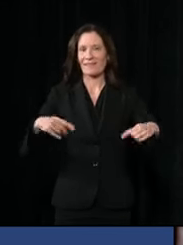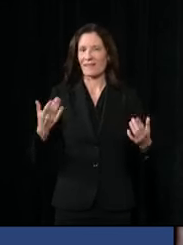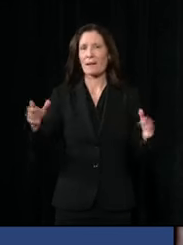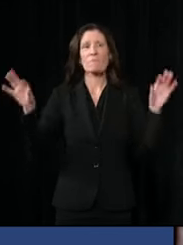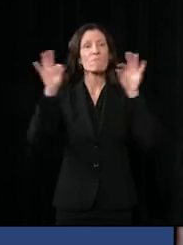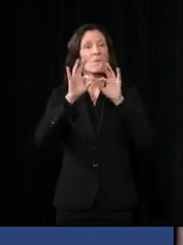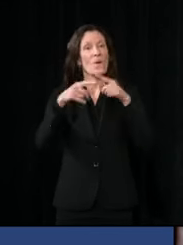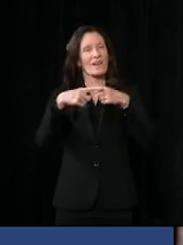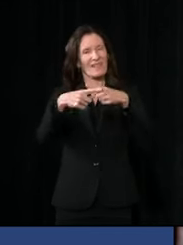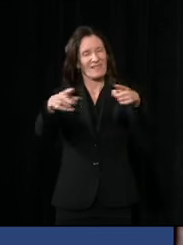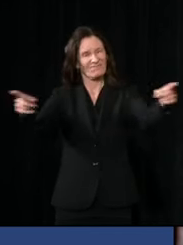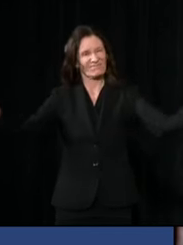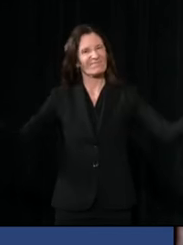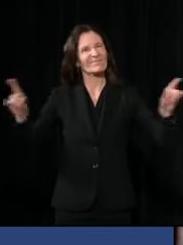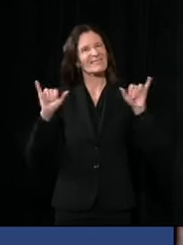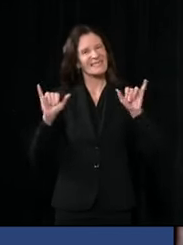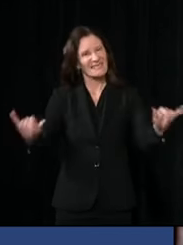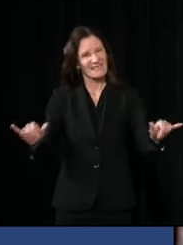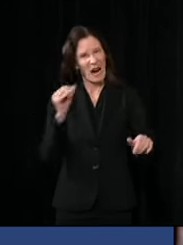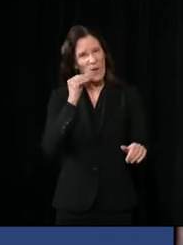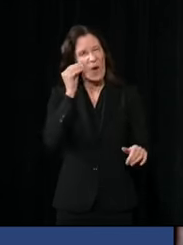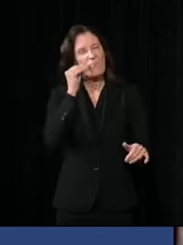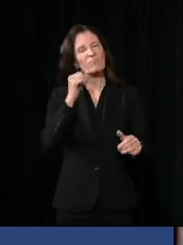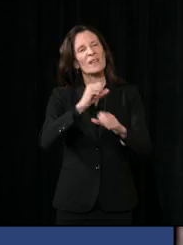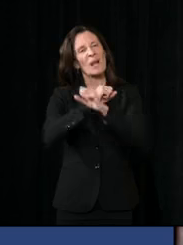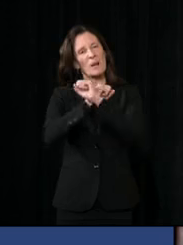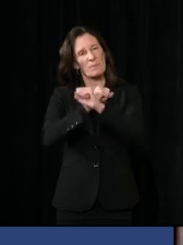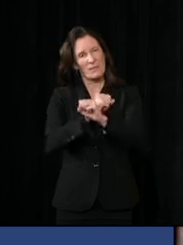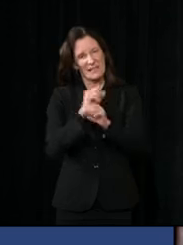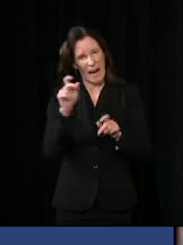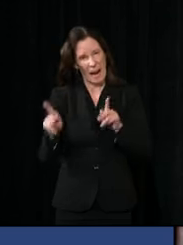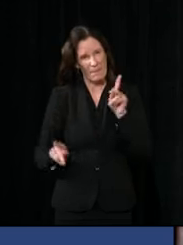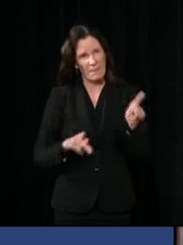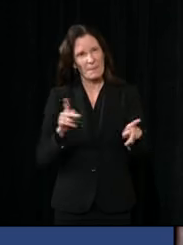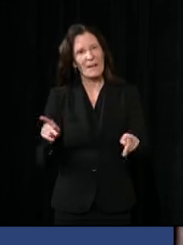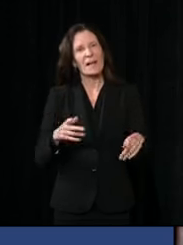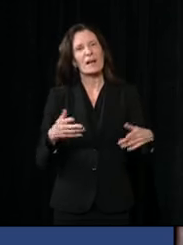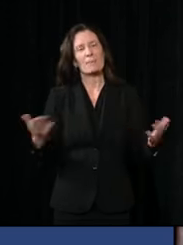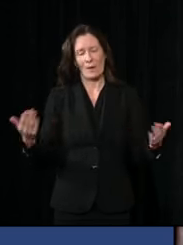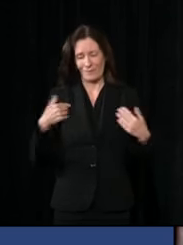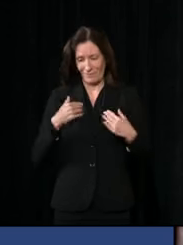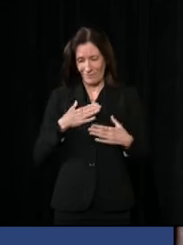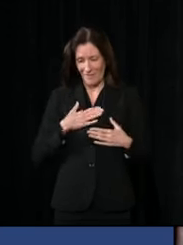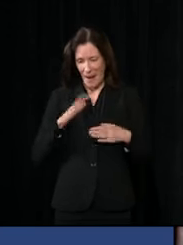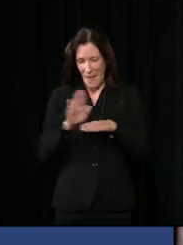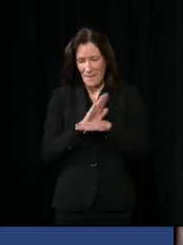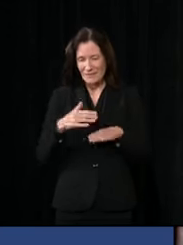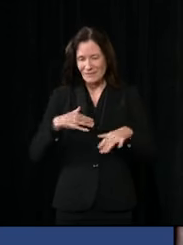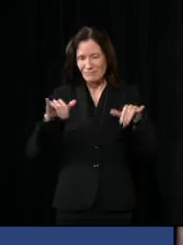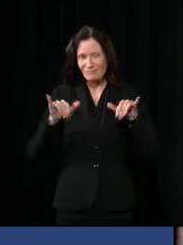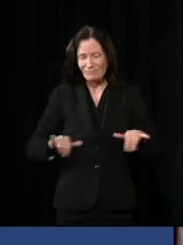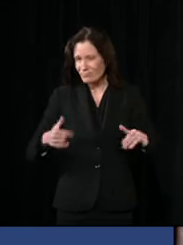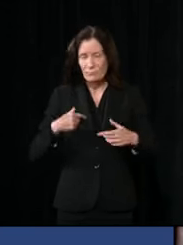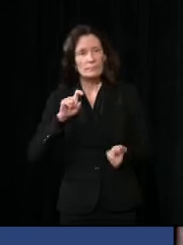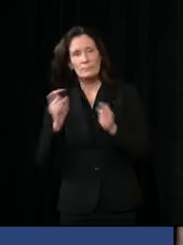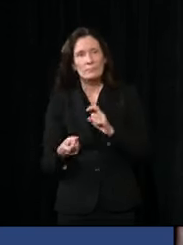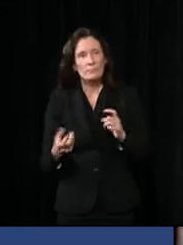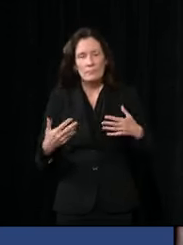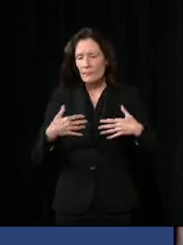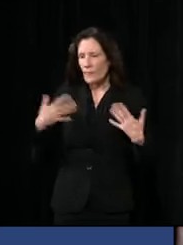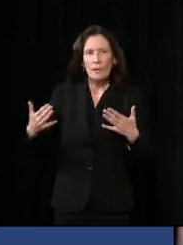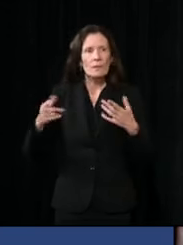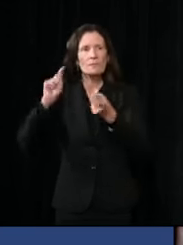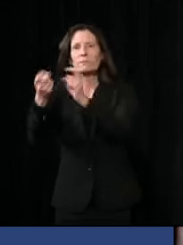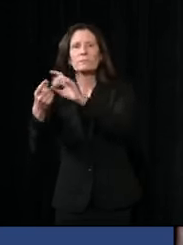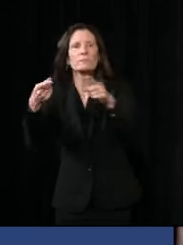coronavirus. Others changing their entire business plans around to help meet the many needs of people across the state and protect